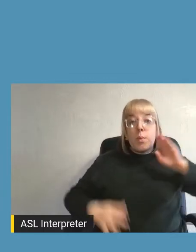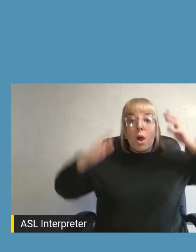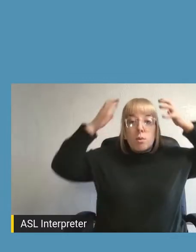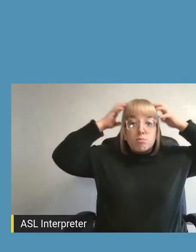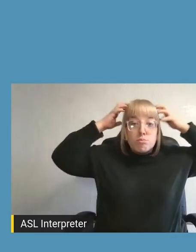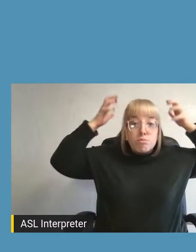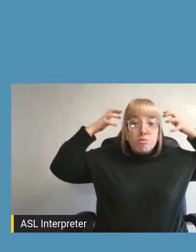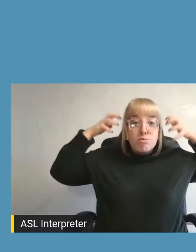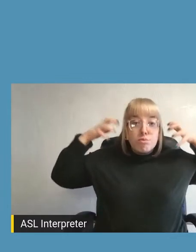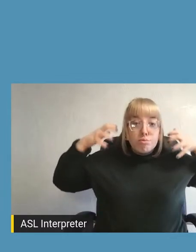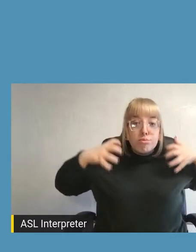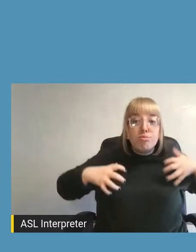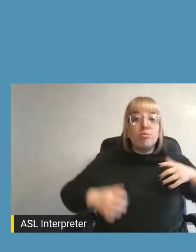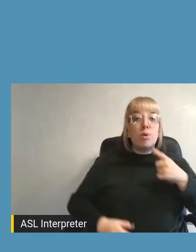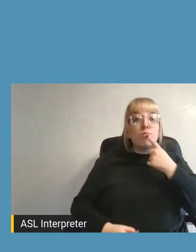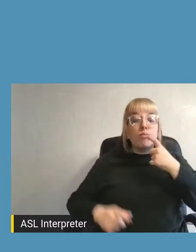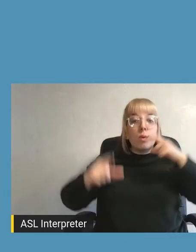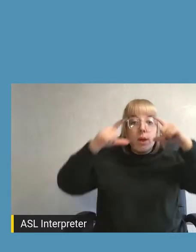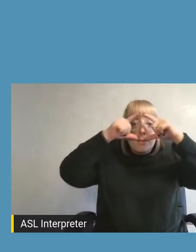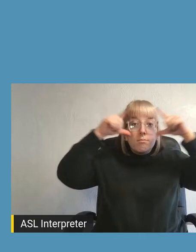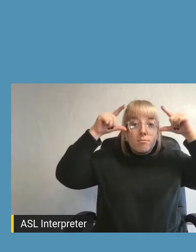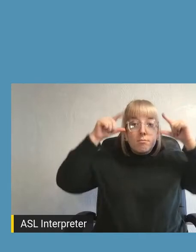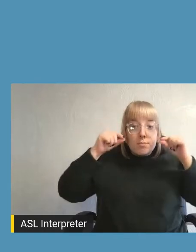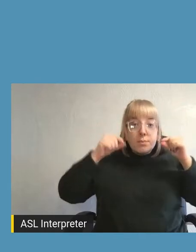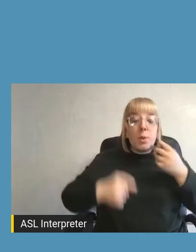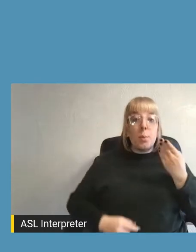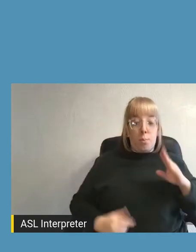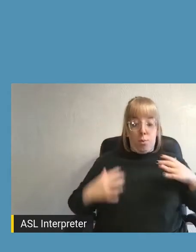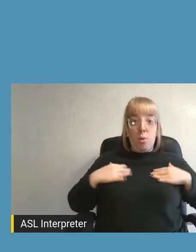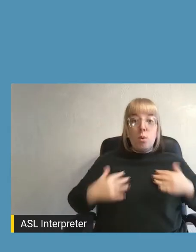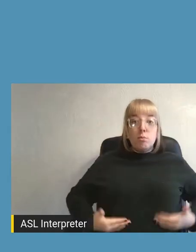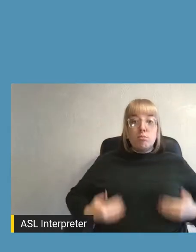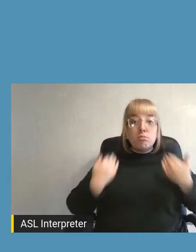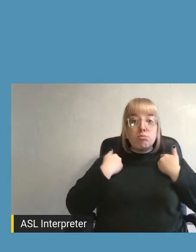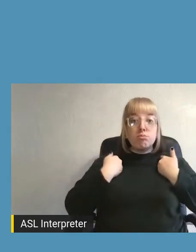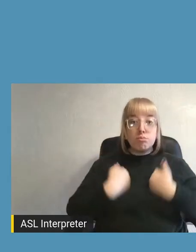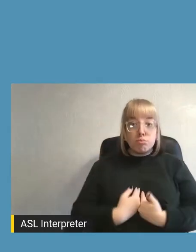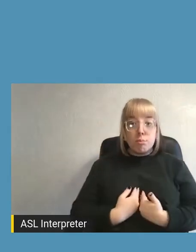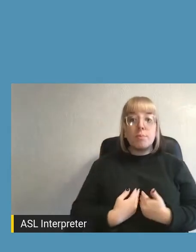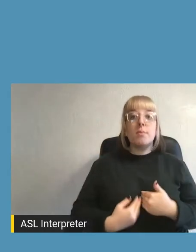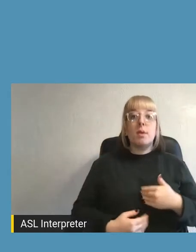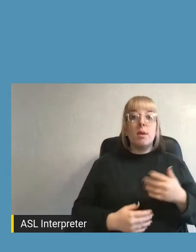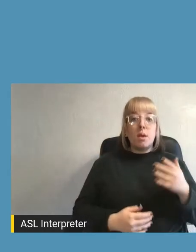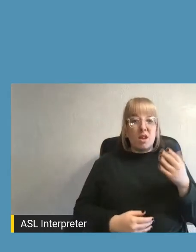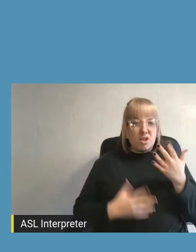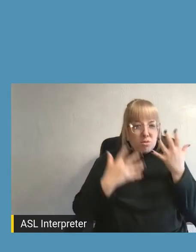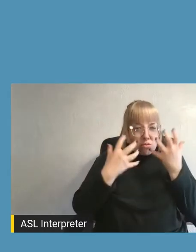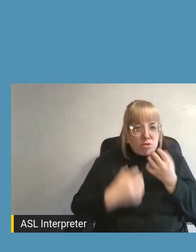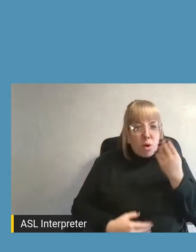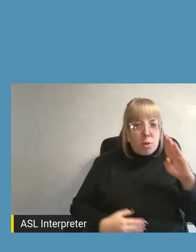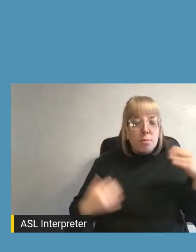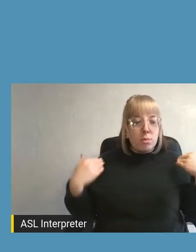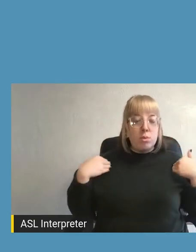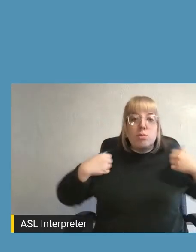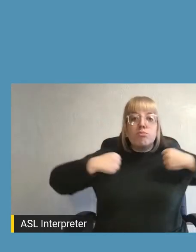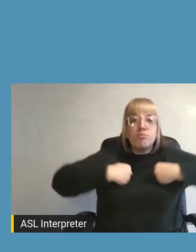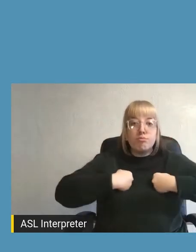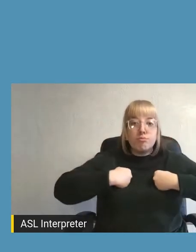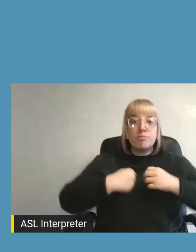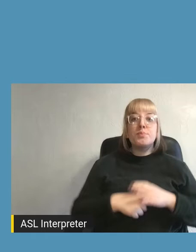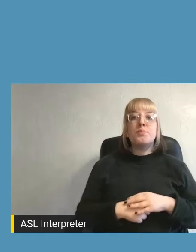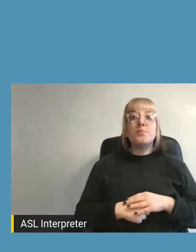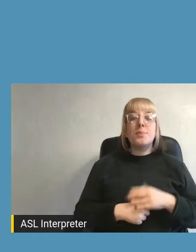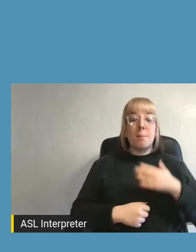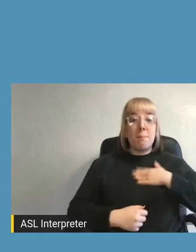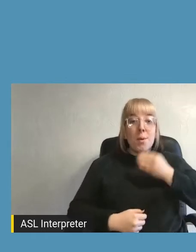blue short-sleeved top with a dark blue cardigan. I am located in my home office, and there is an off-white wall behind